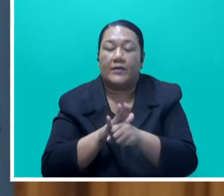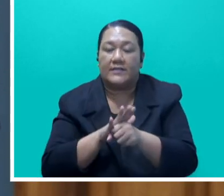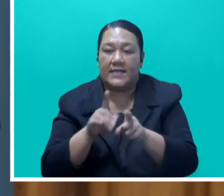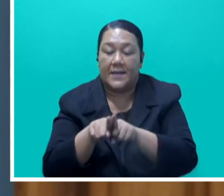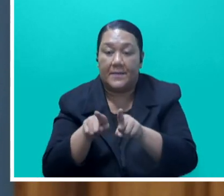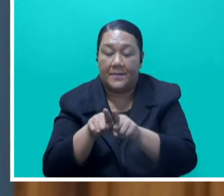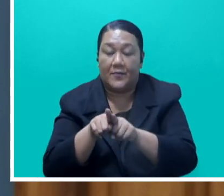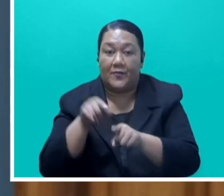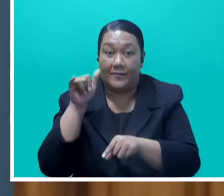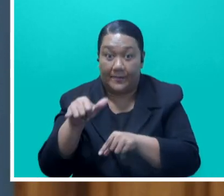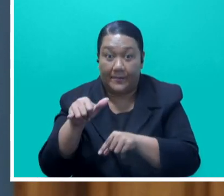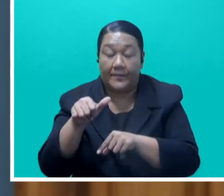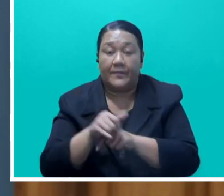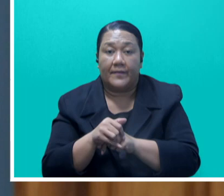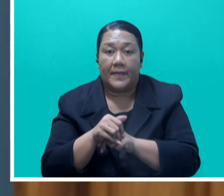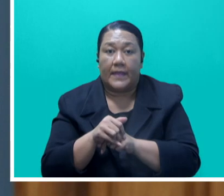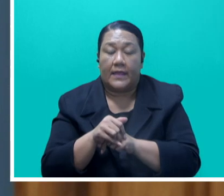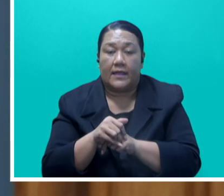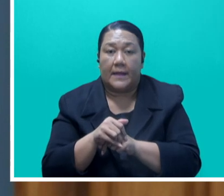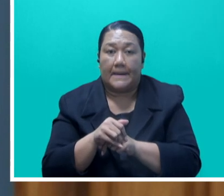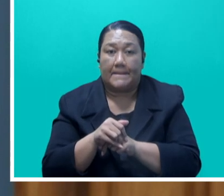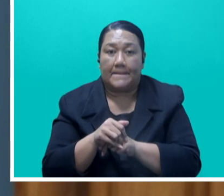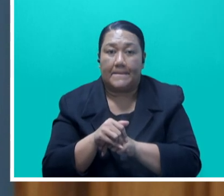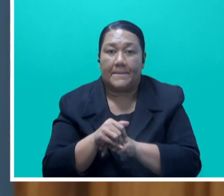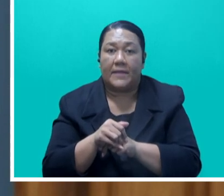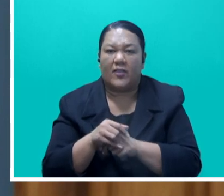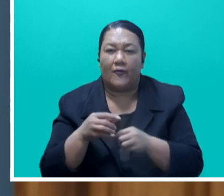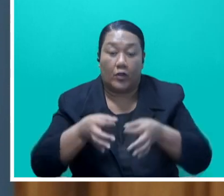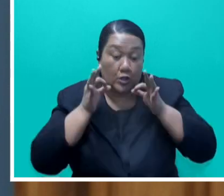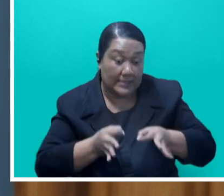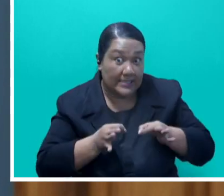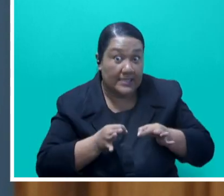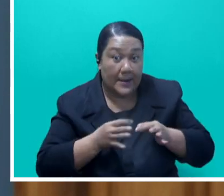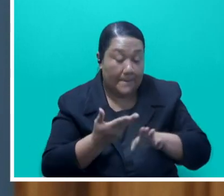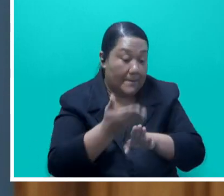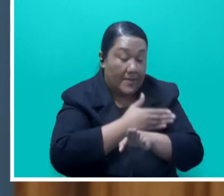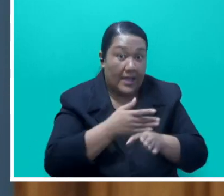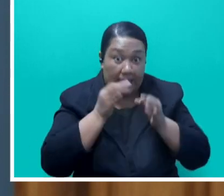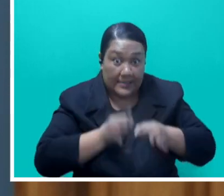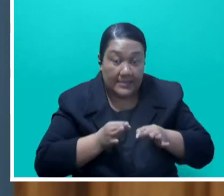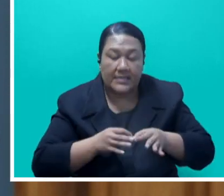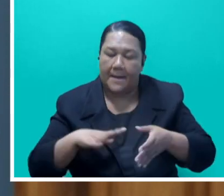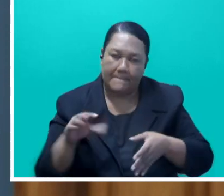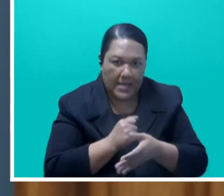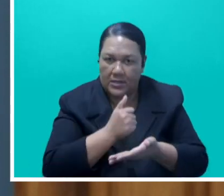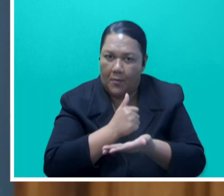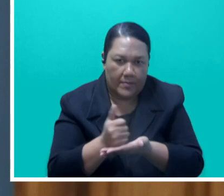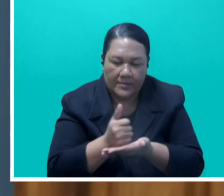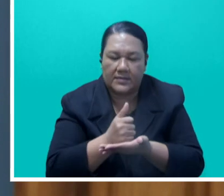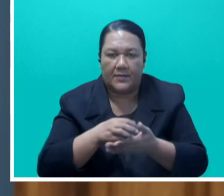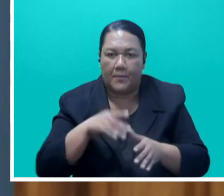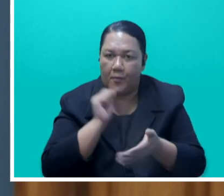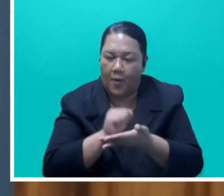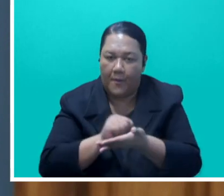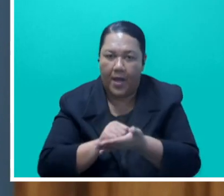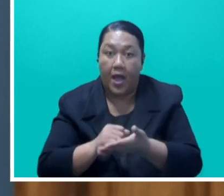operations data to make smarter, more proactive decisions. In isolation, these are incremental changes, but when they are combined,